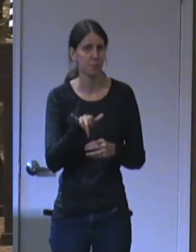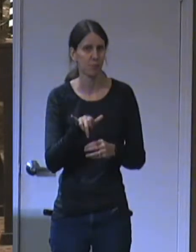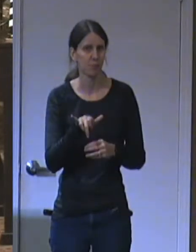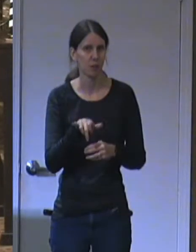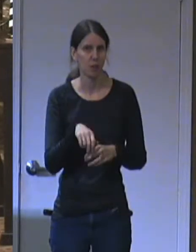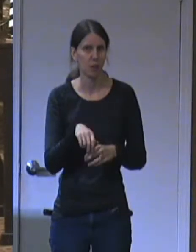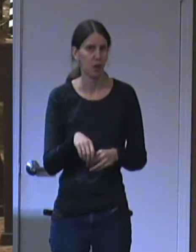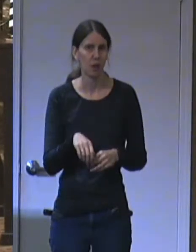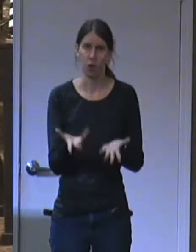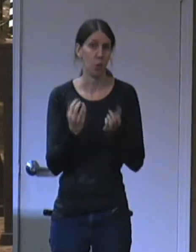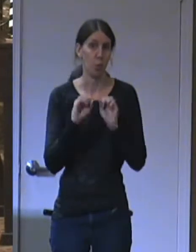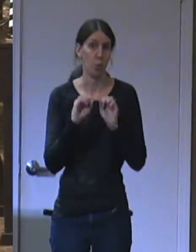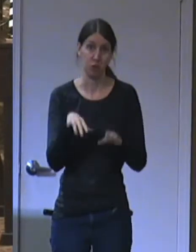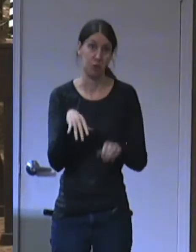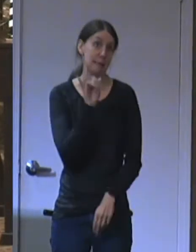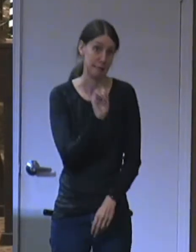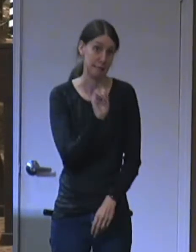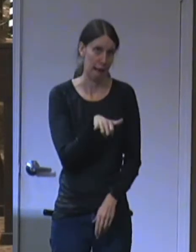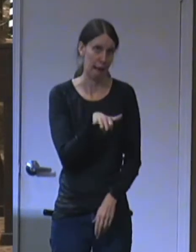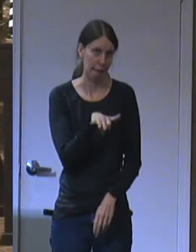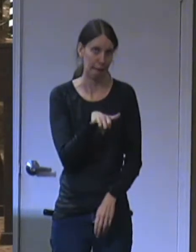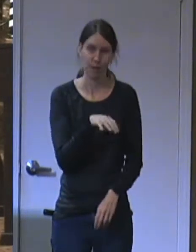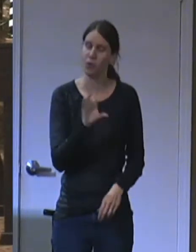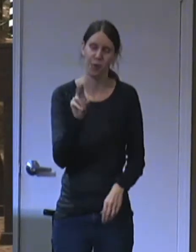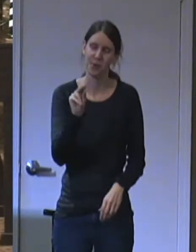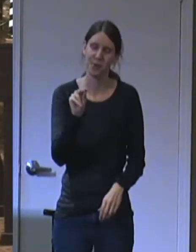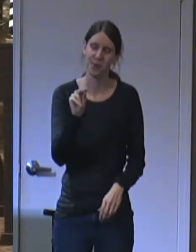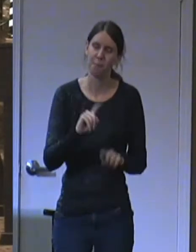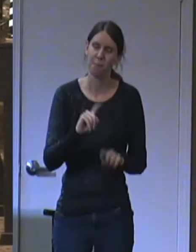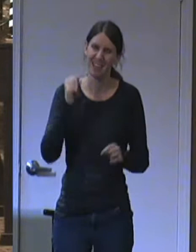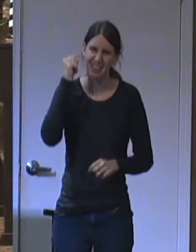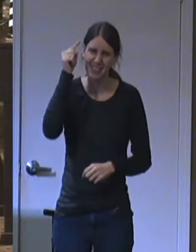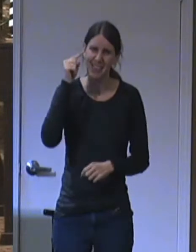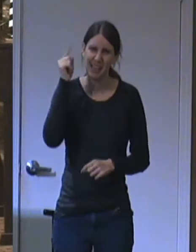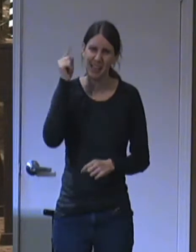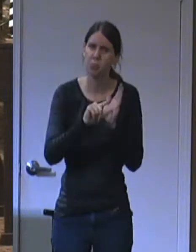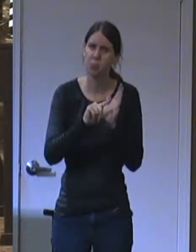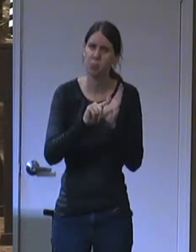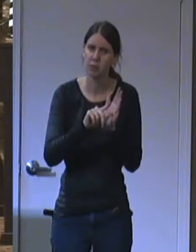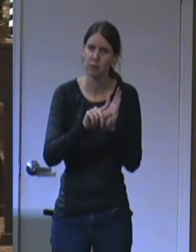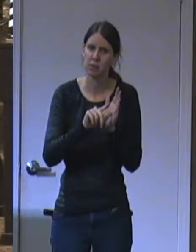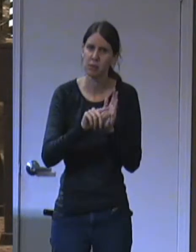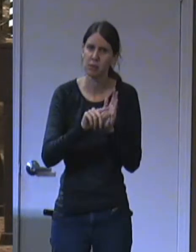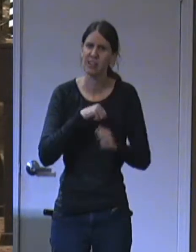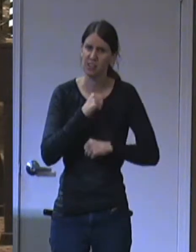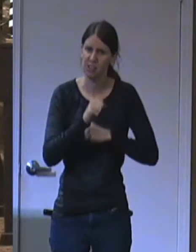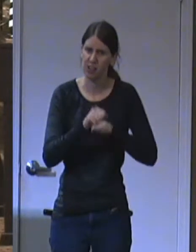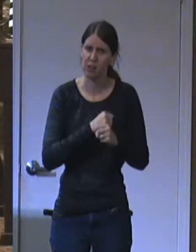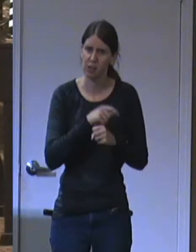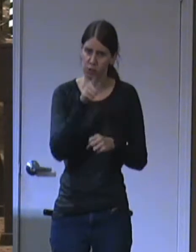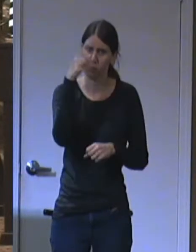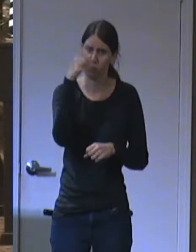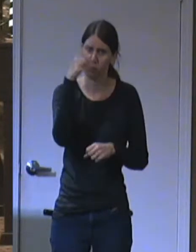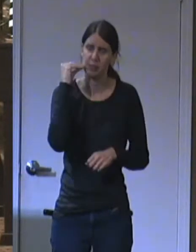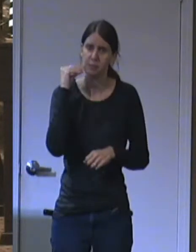you to get caught up there, but I want you to think about the most difficult time of your life.